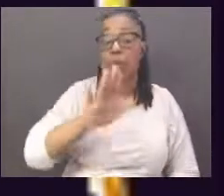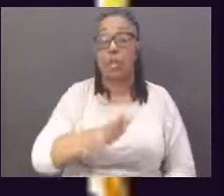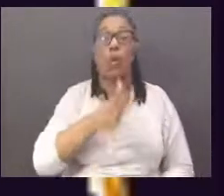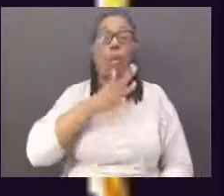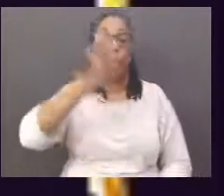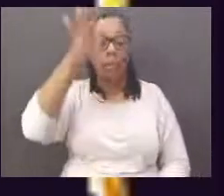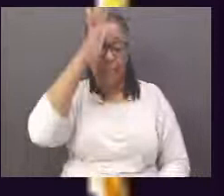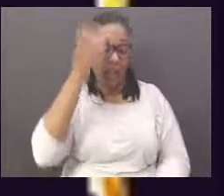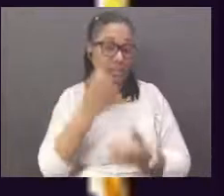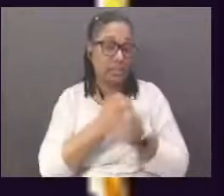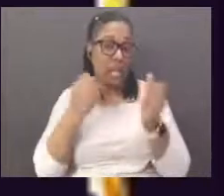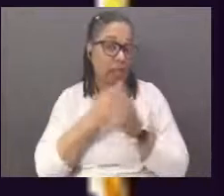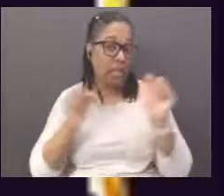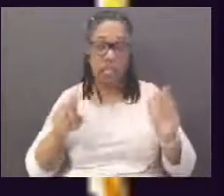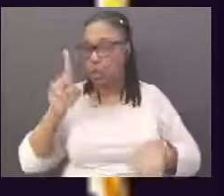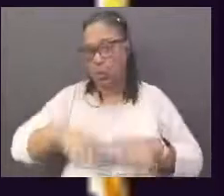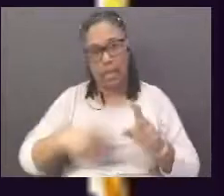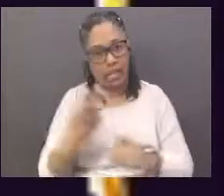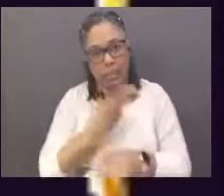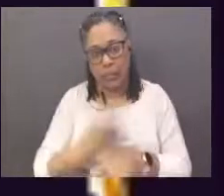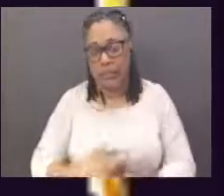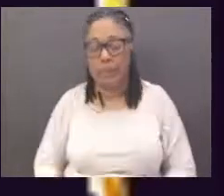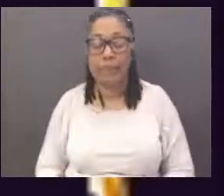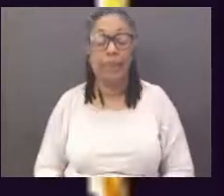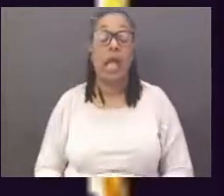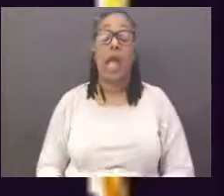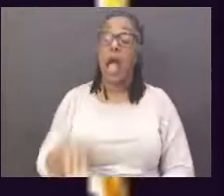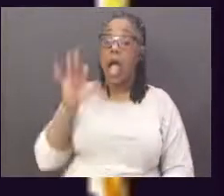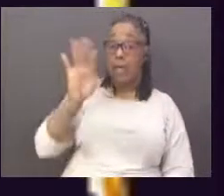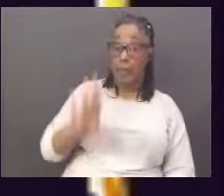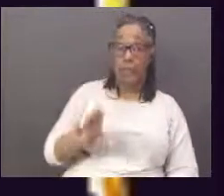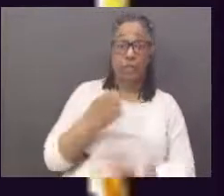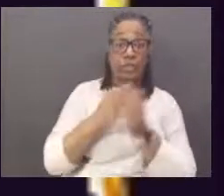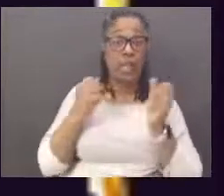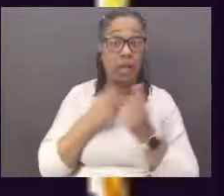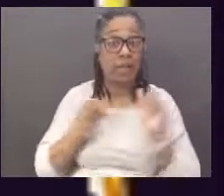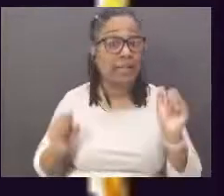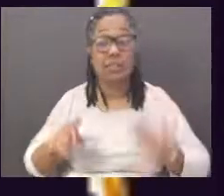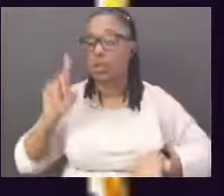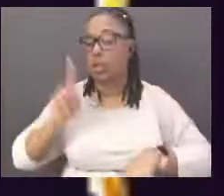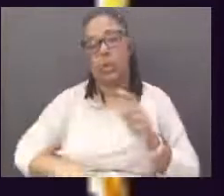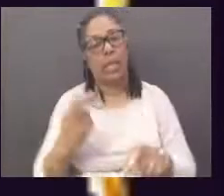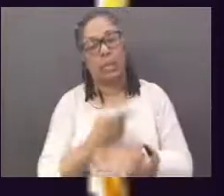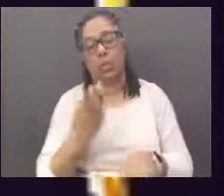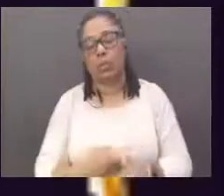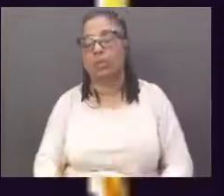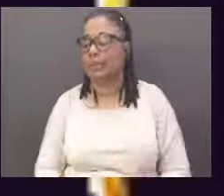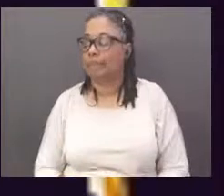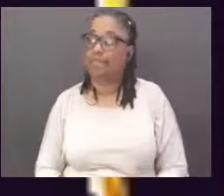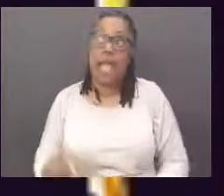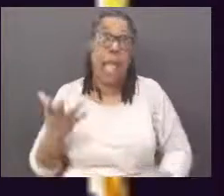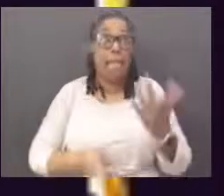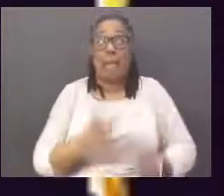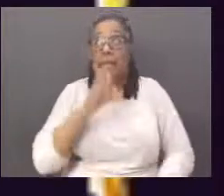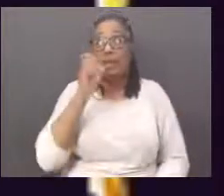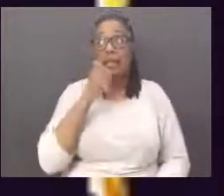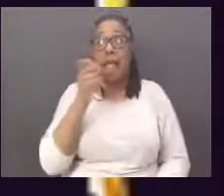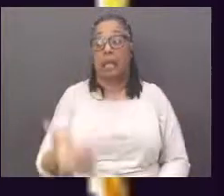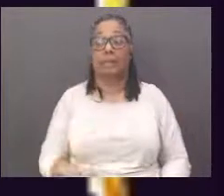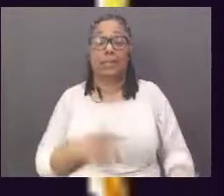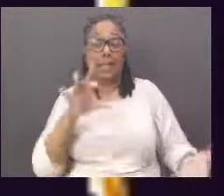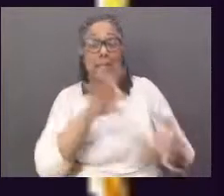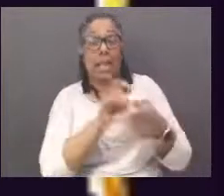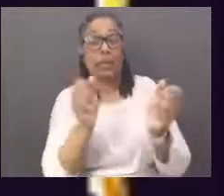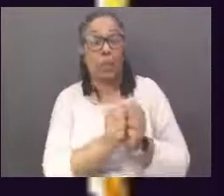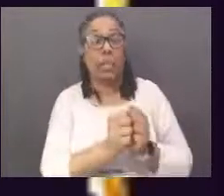for calling the preacher won't get it anymore. You may not get a hold of anybody on the prayer chain. Your mentor will be gone.